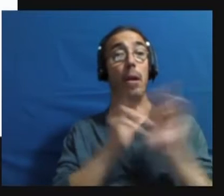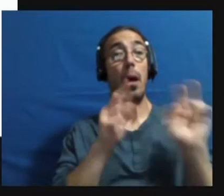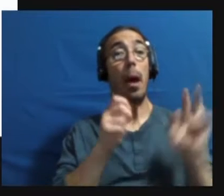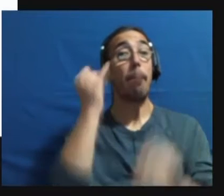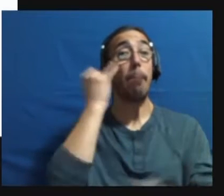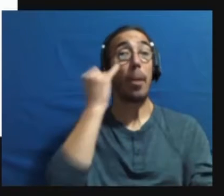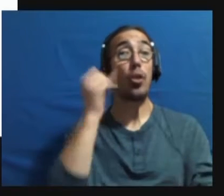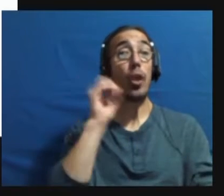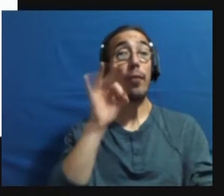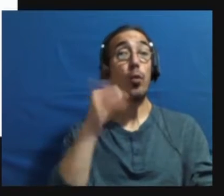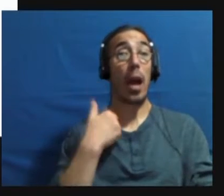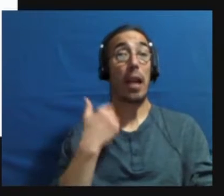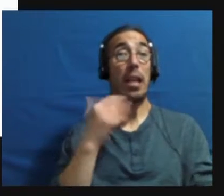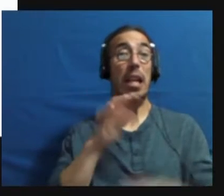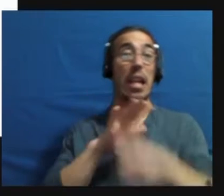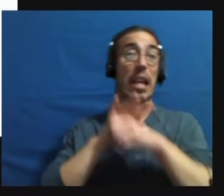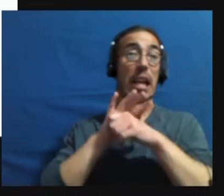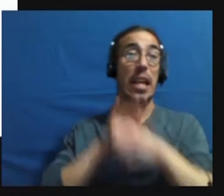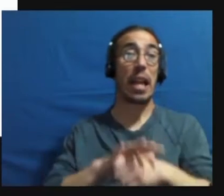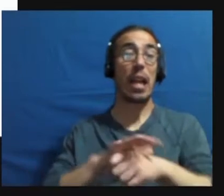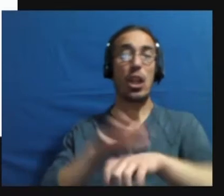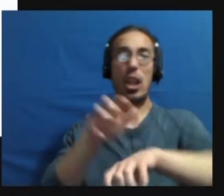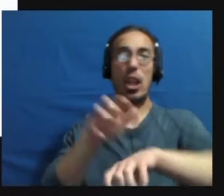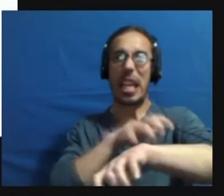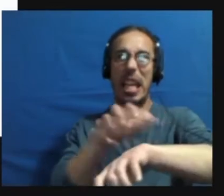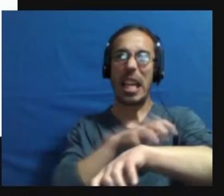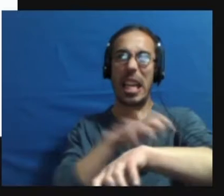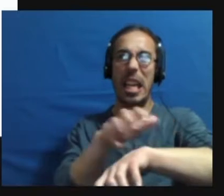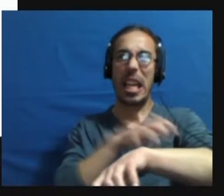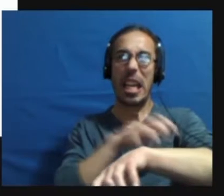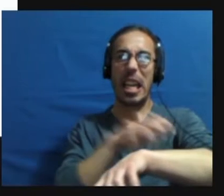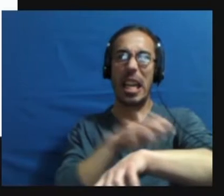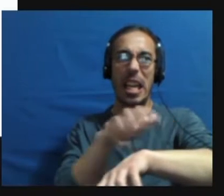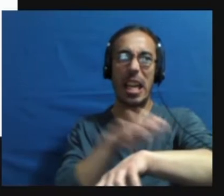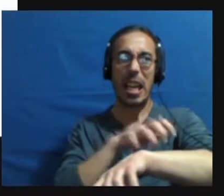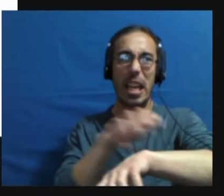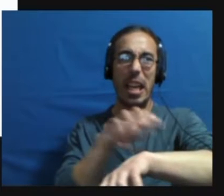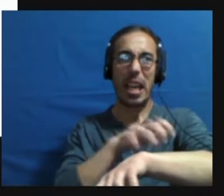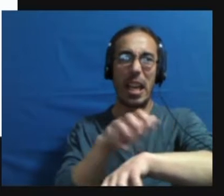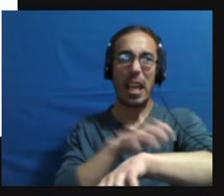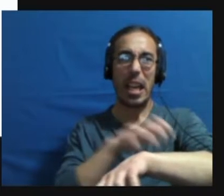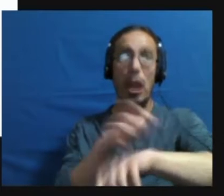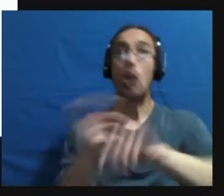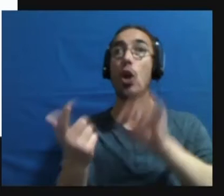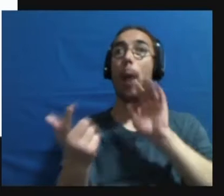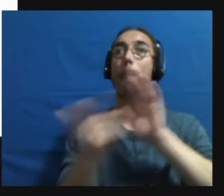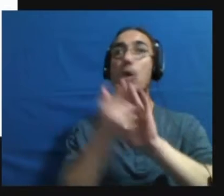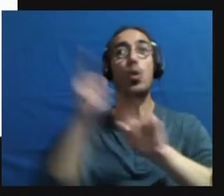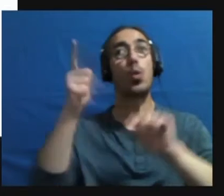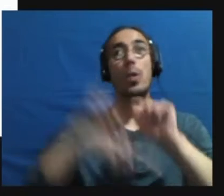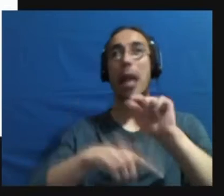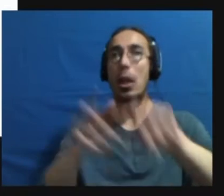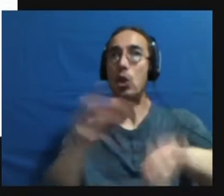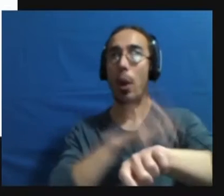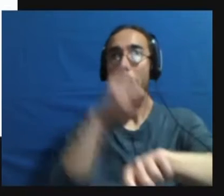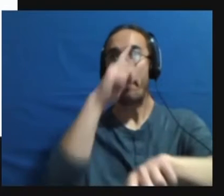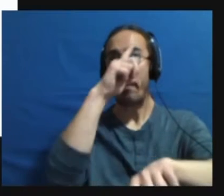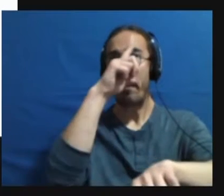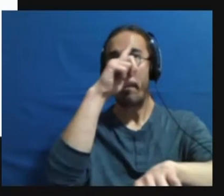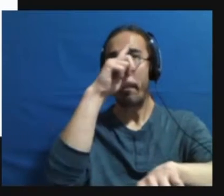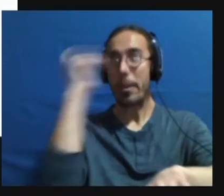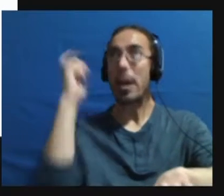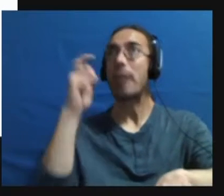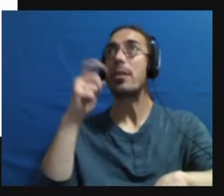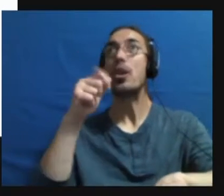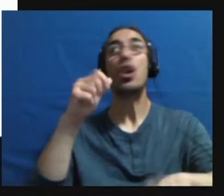you had an intense itch on your arm, but you were forbidden from scratching it for fear of making others